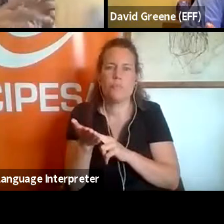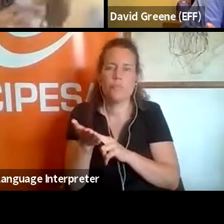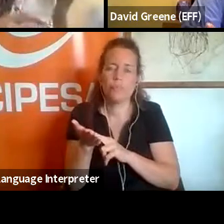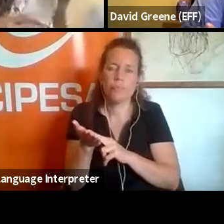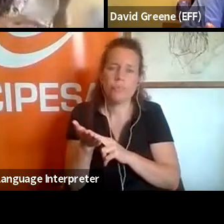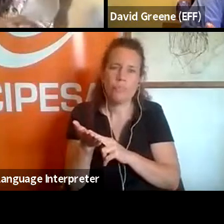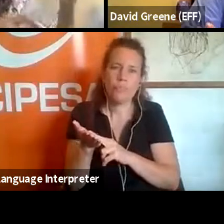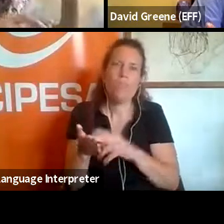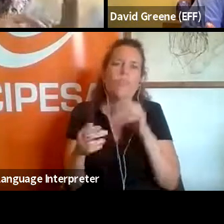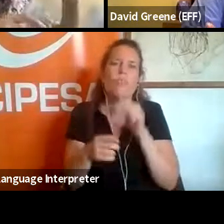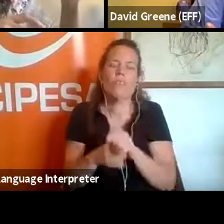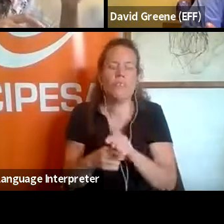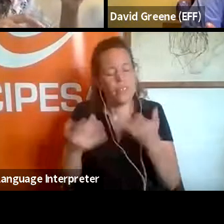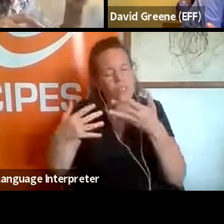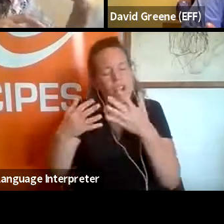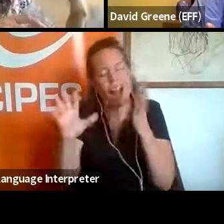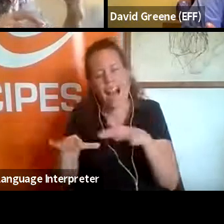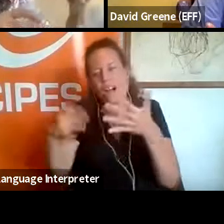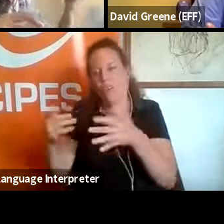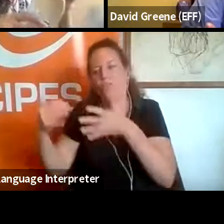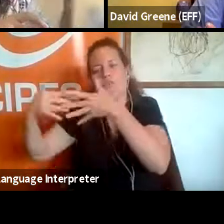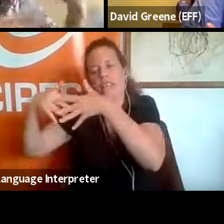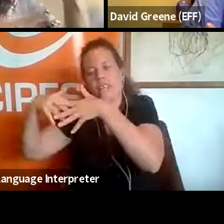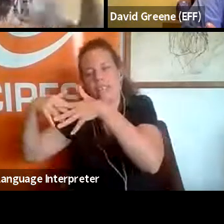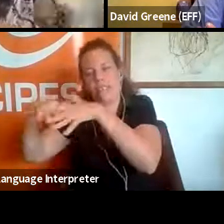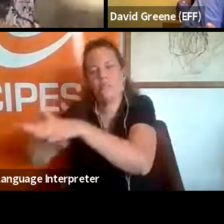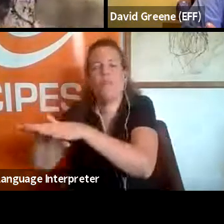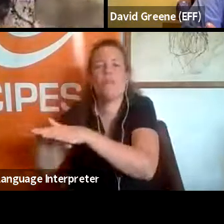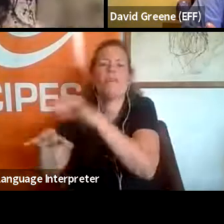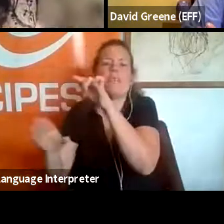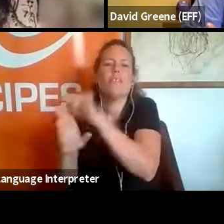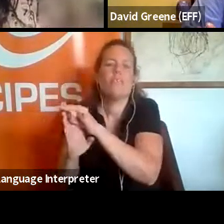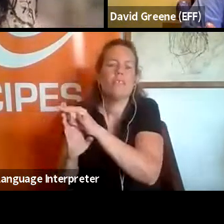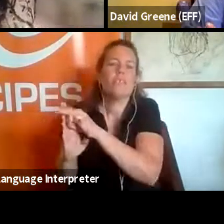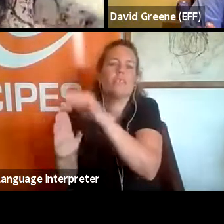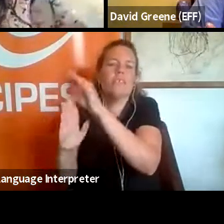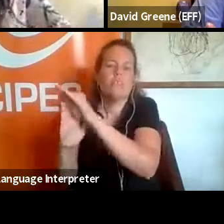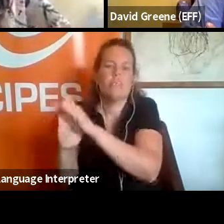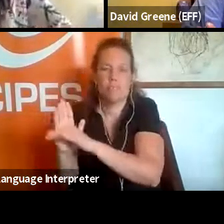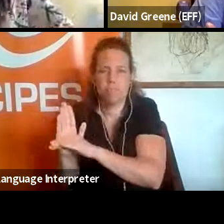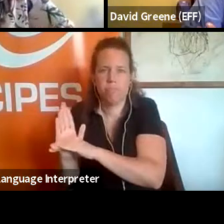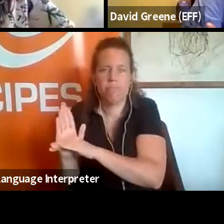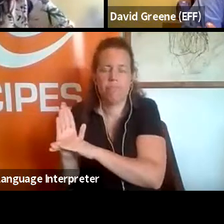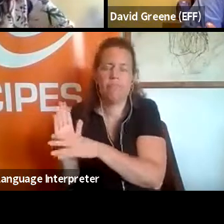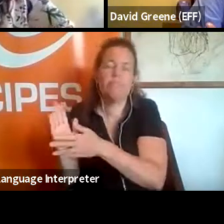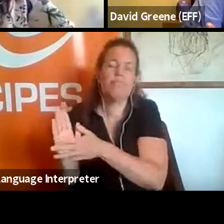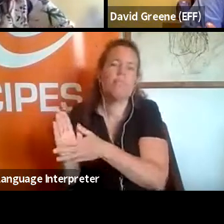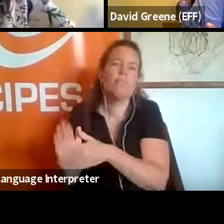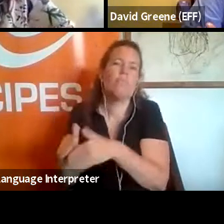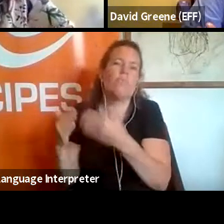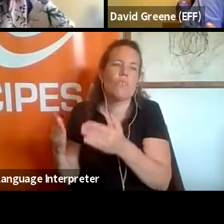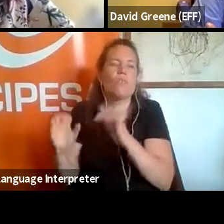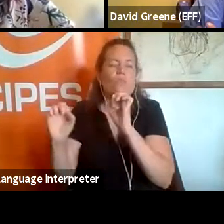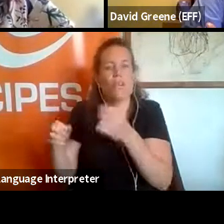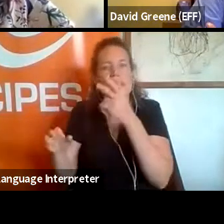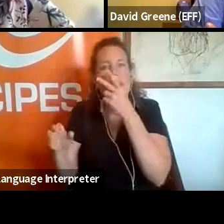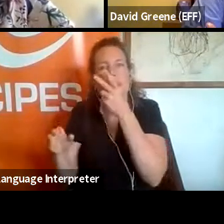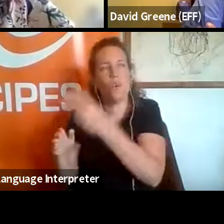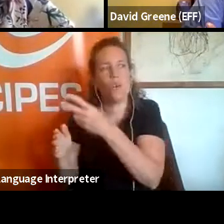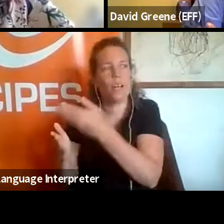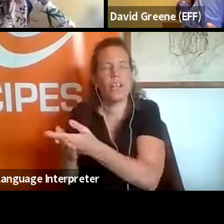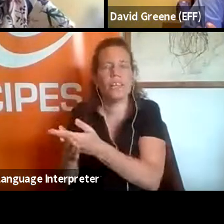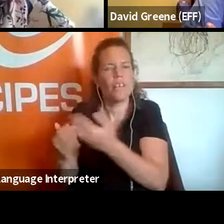effectively implement the toolkit, implement the principles and its recommendations. So we will be looking at